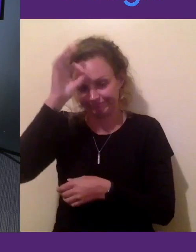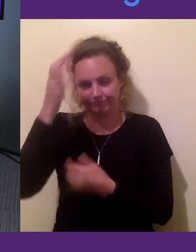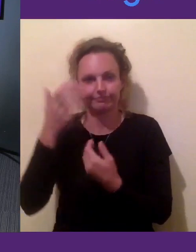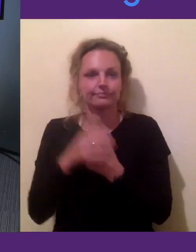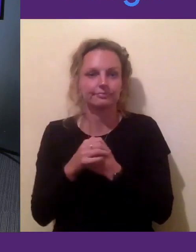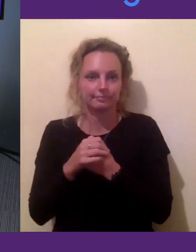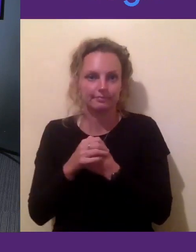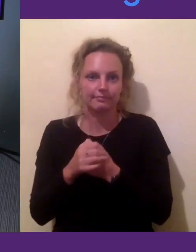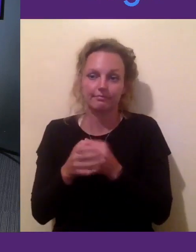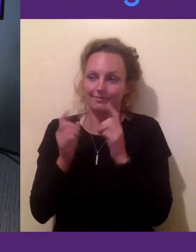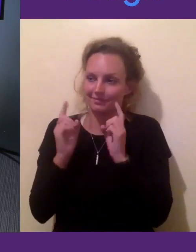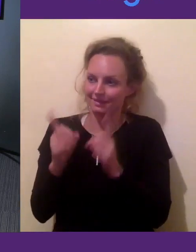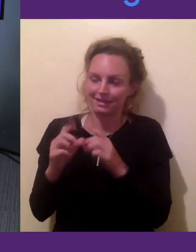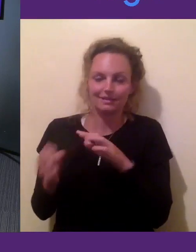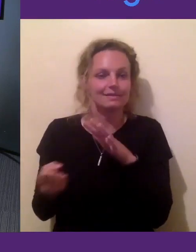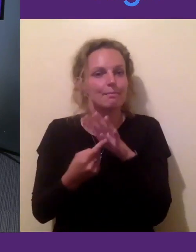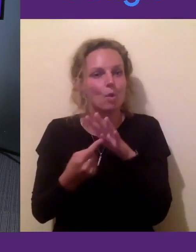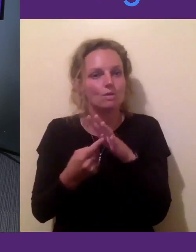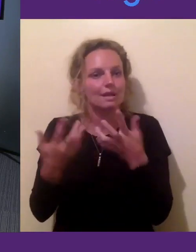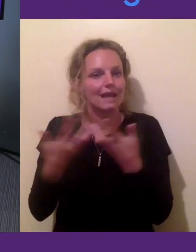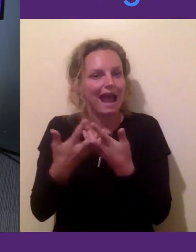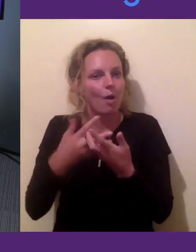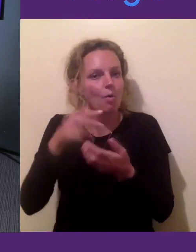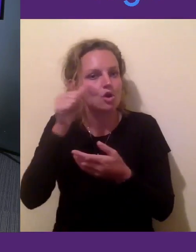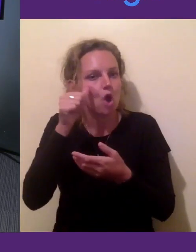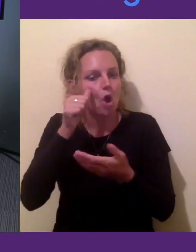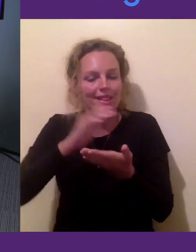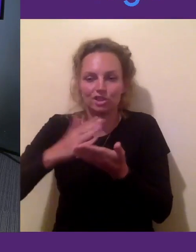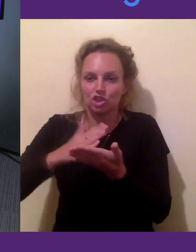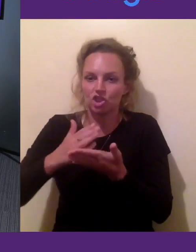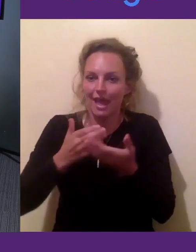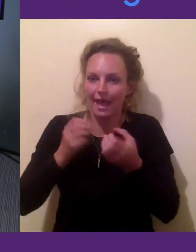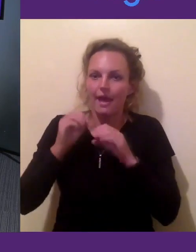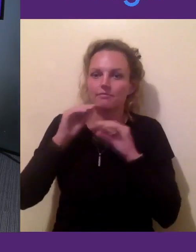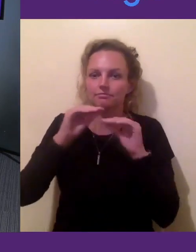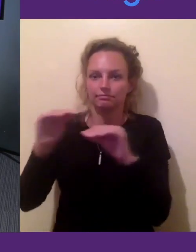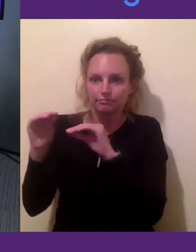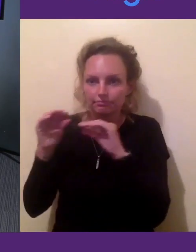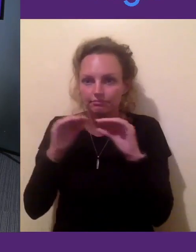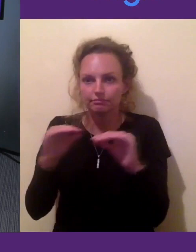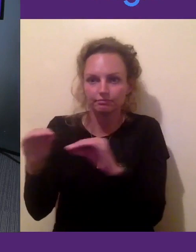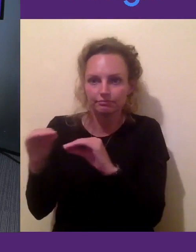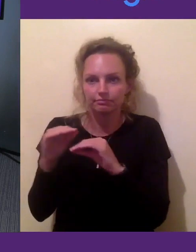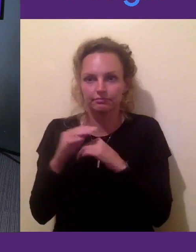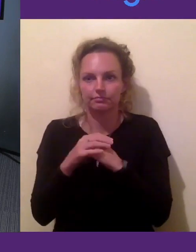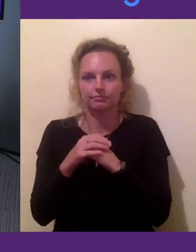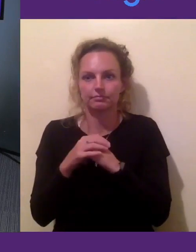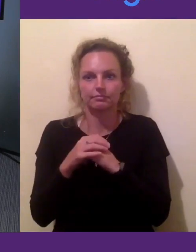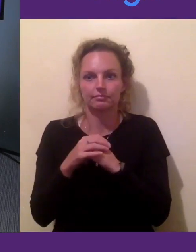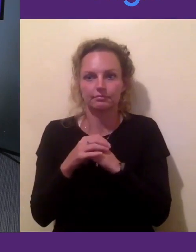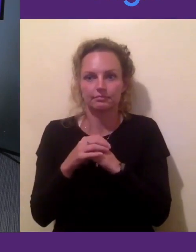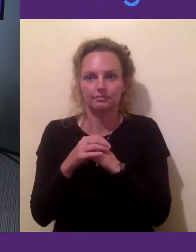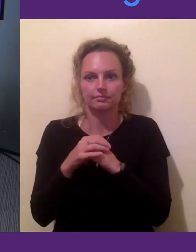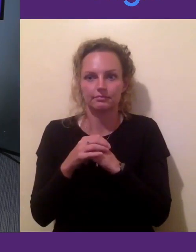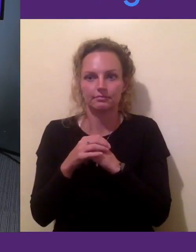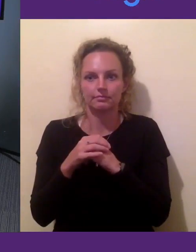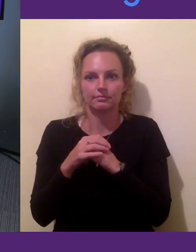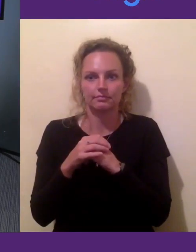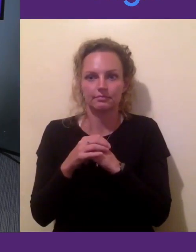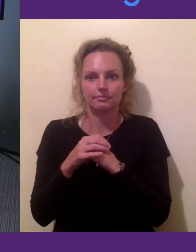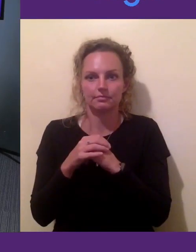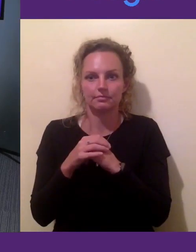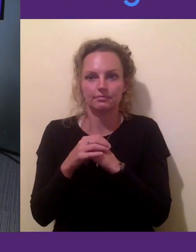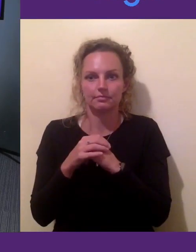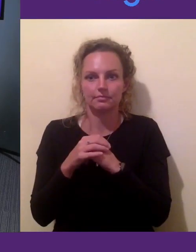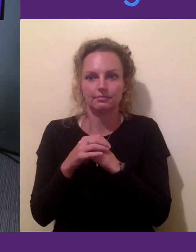flowing and going? So Katie and Beatriz, I'm loving this list of tips and tricks because I'm writing them down as well, and I'm